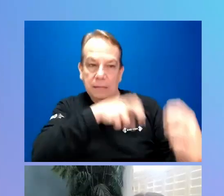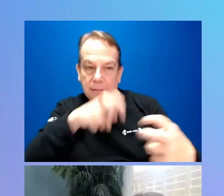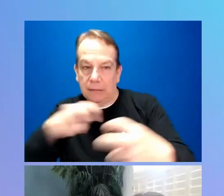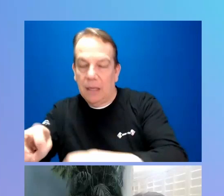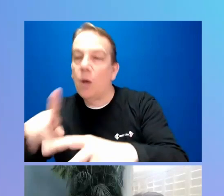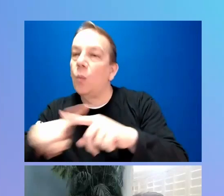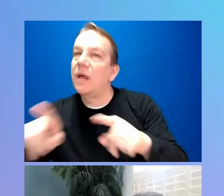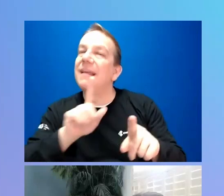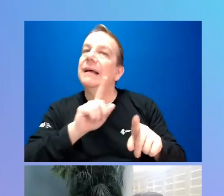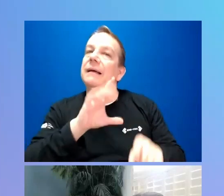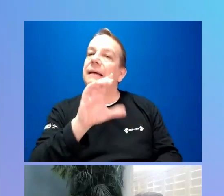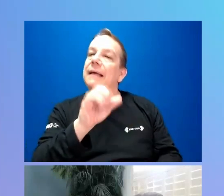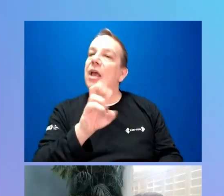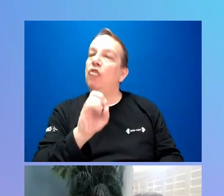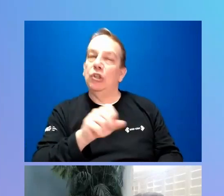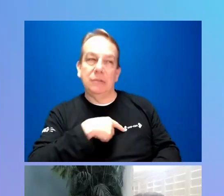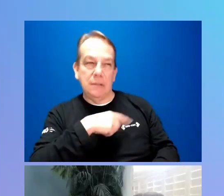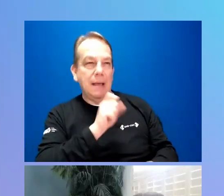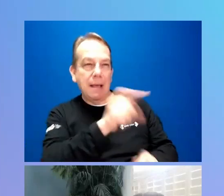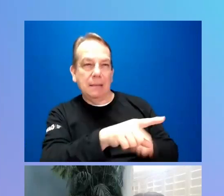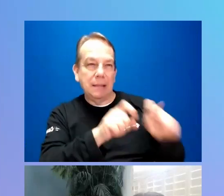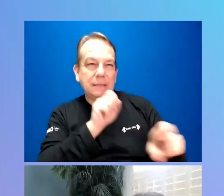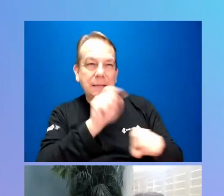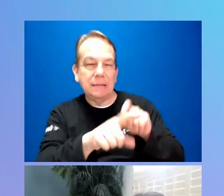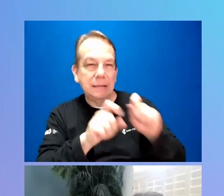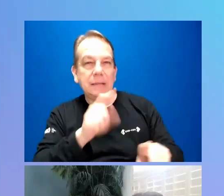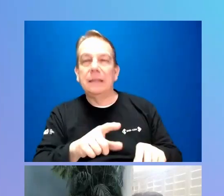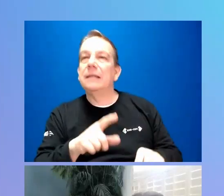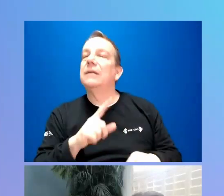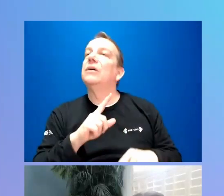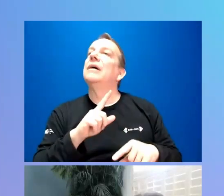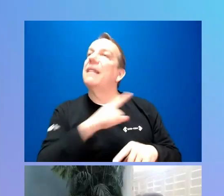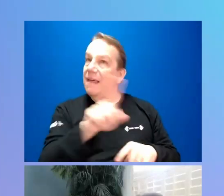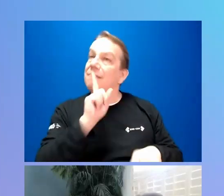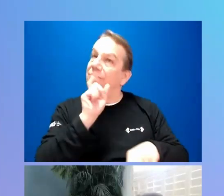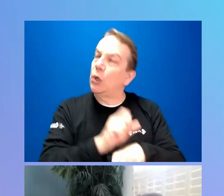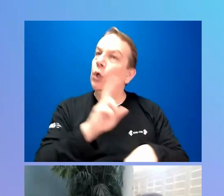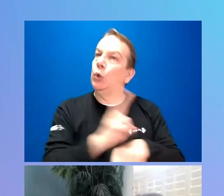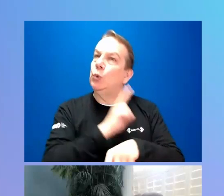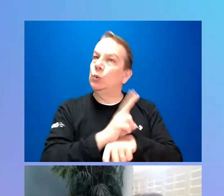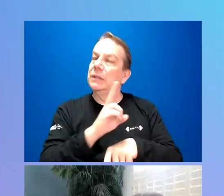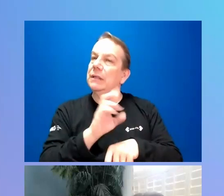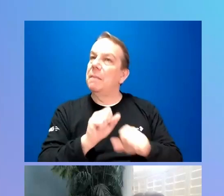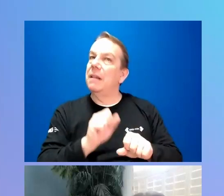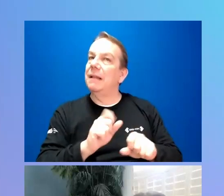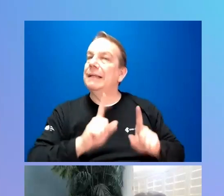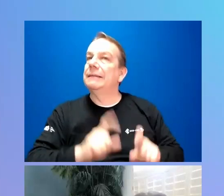did usability testing for them, just the fact that they were doing usability testing, I watched those organizations start